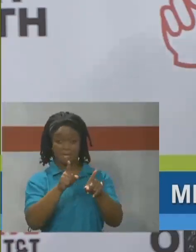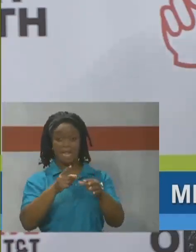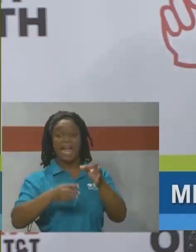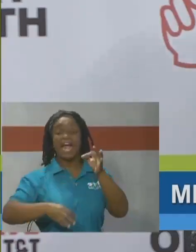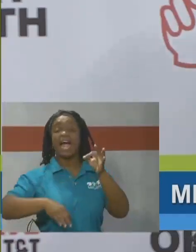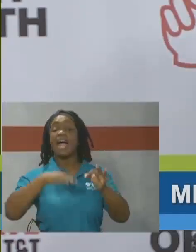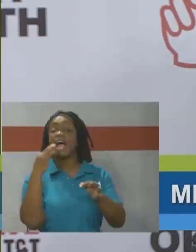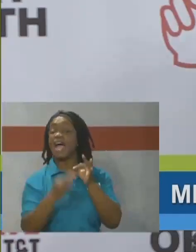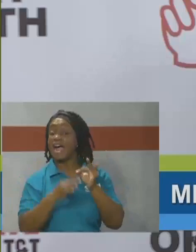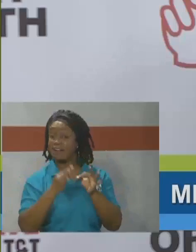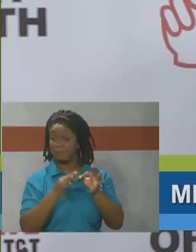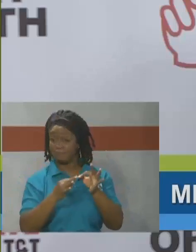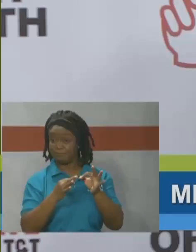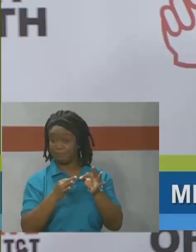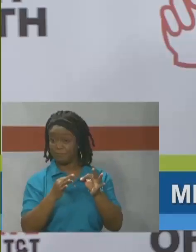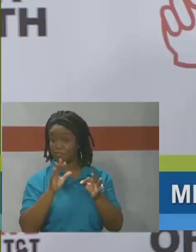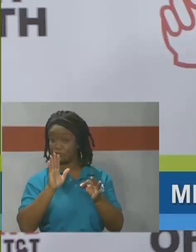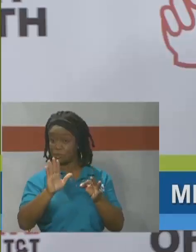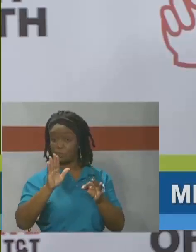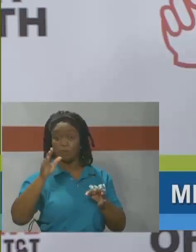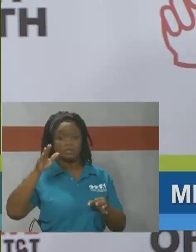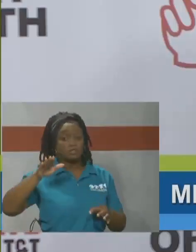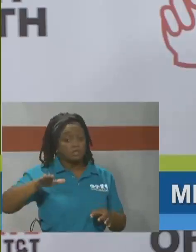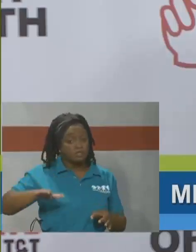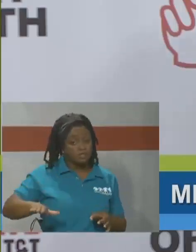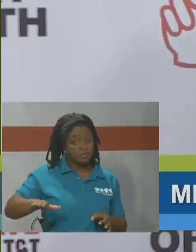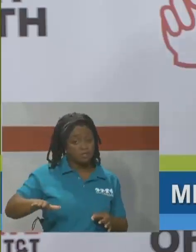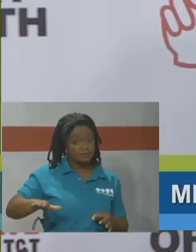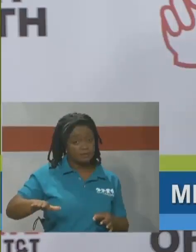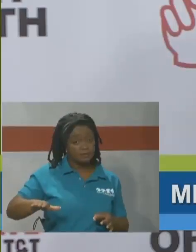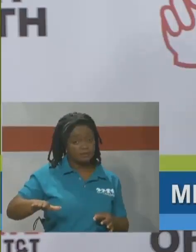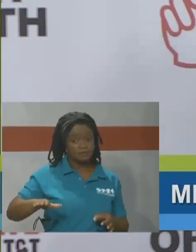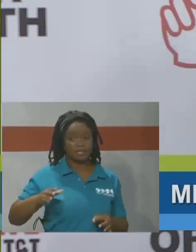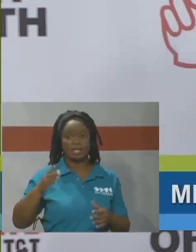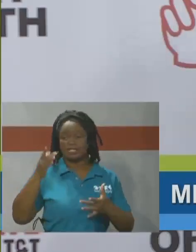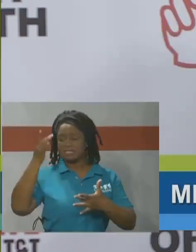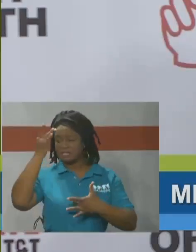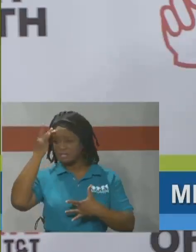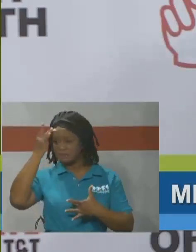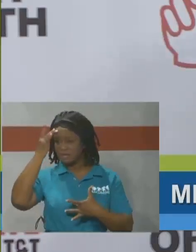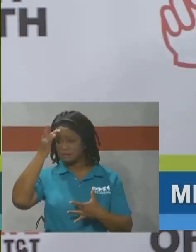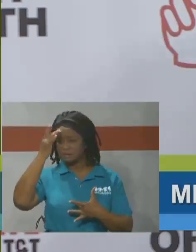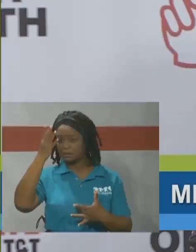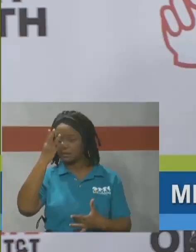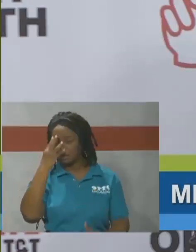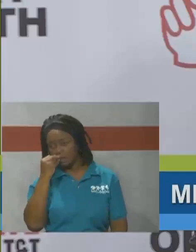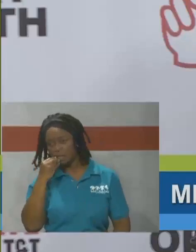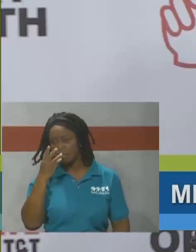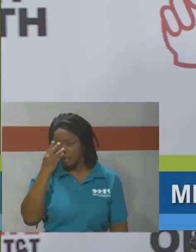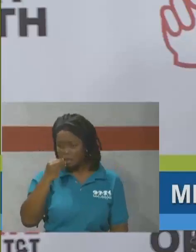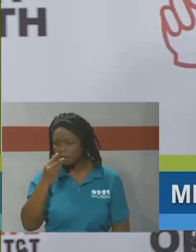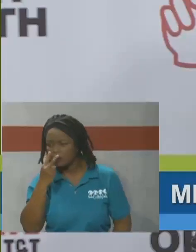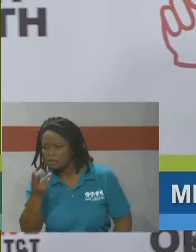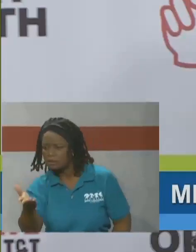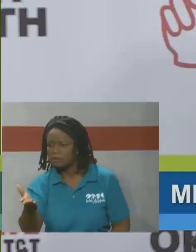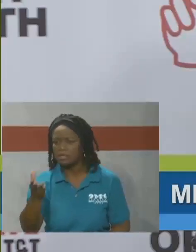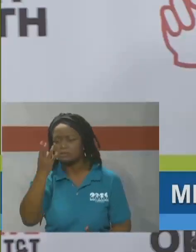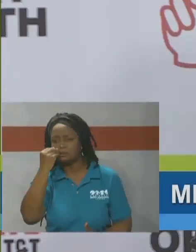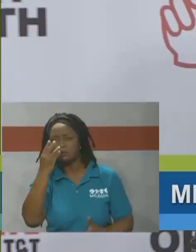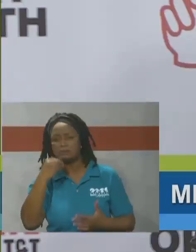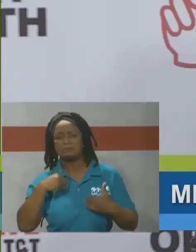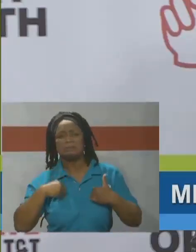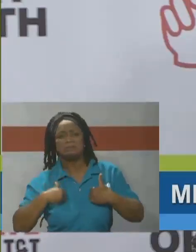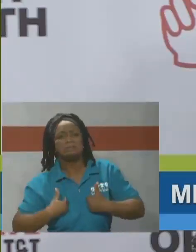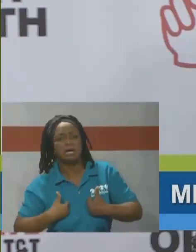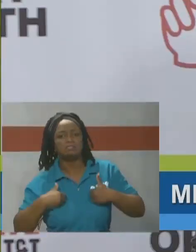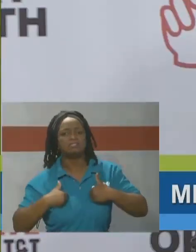mentioned, if you find that you're seeing signs otherwise, where they're a bit drowsy, irritable, you find their heart